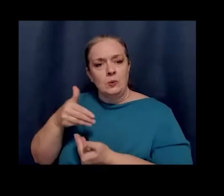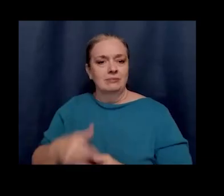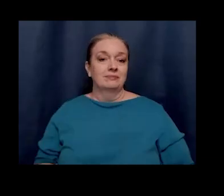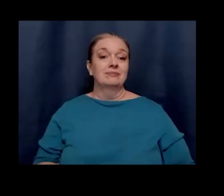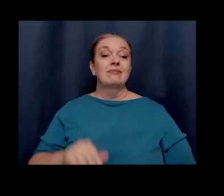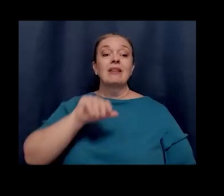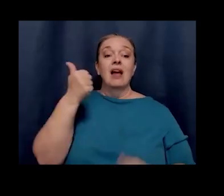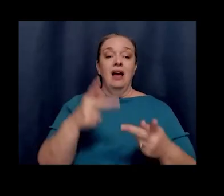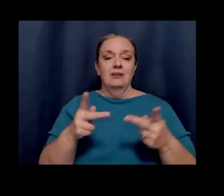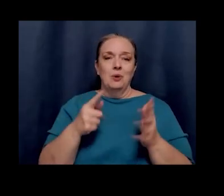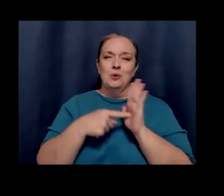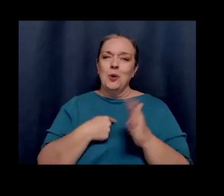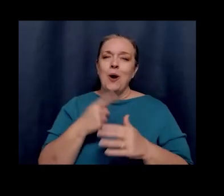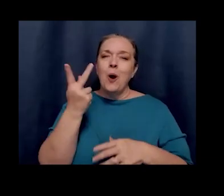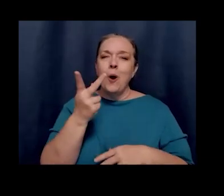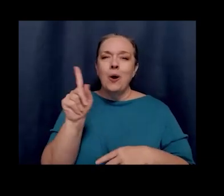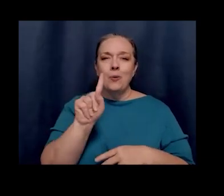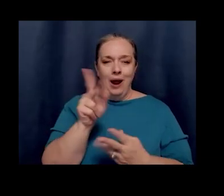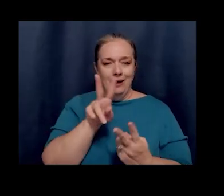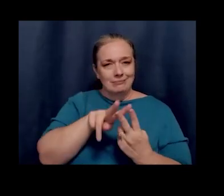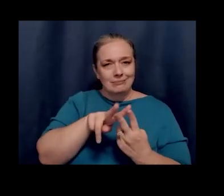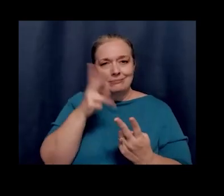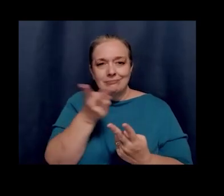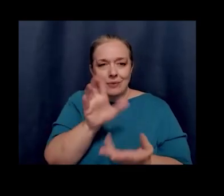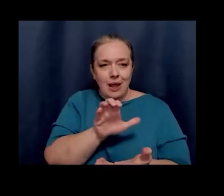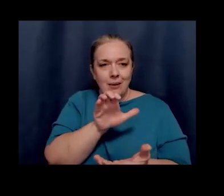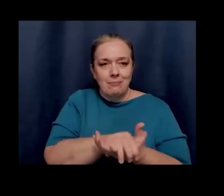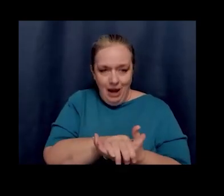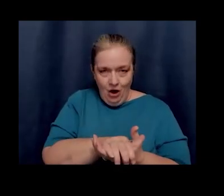artists who were married, as were George L. K. Morris and Susie